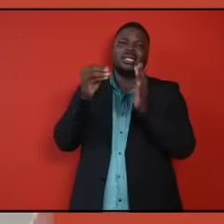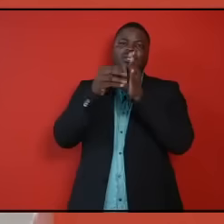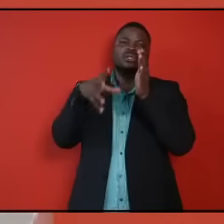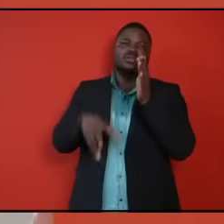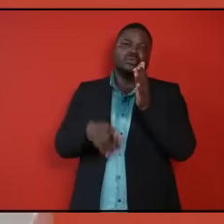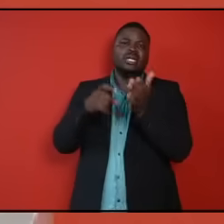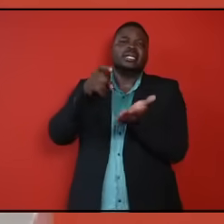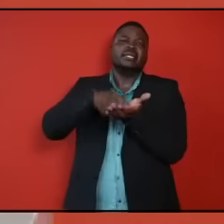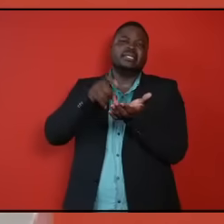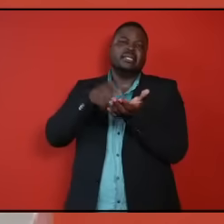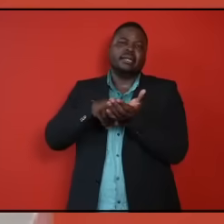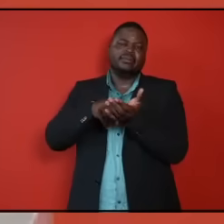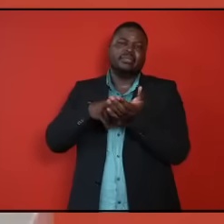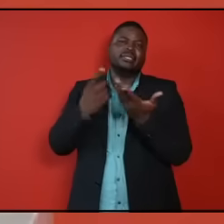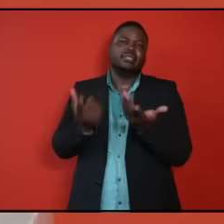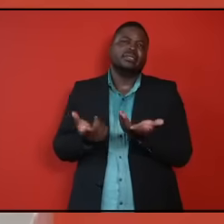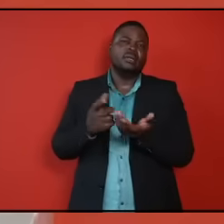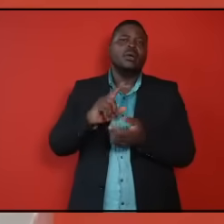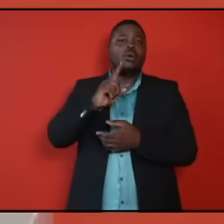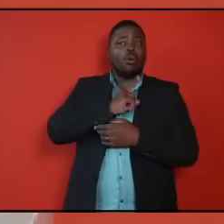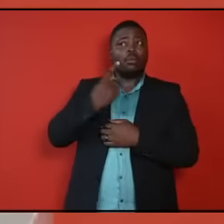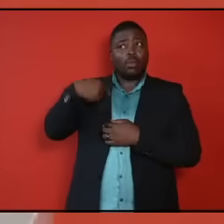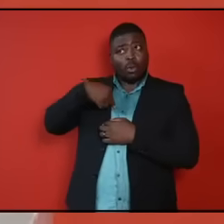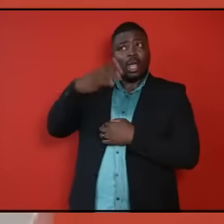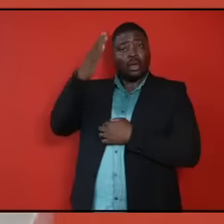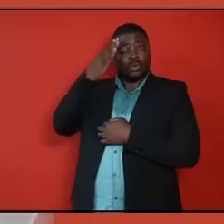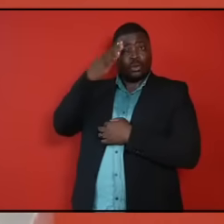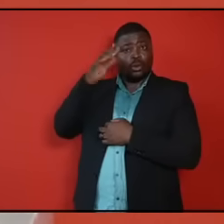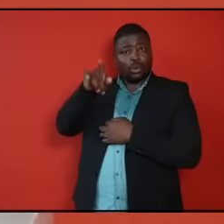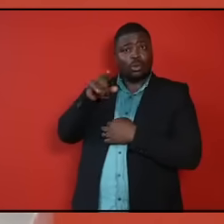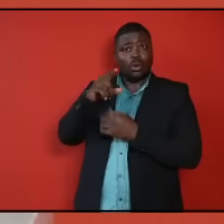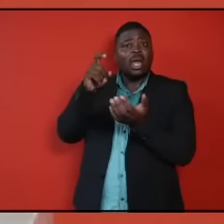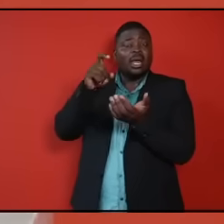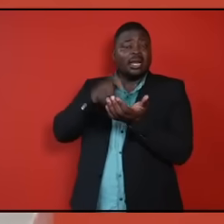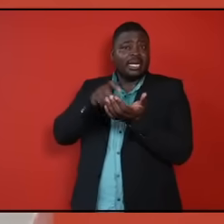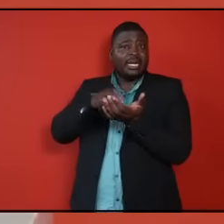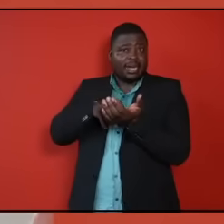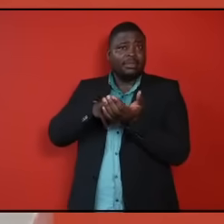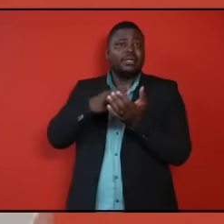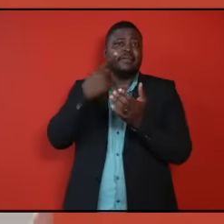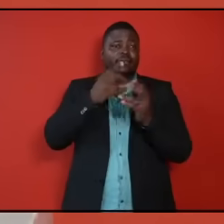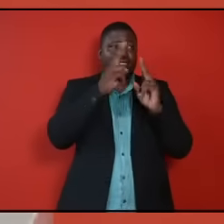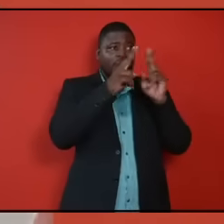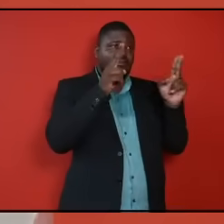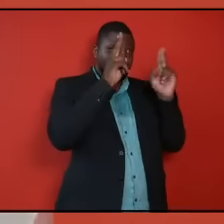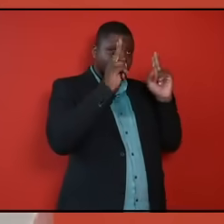student debt because we know what that thing can do to students. So more than just fighting it at